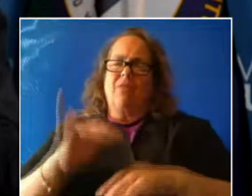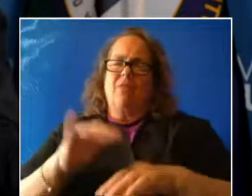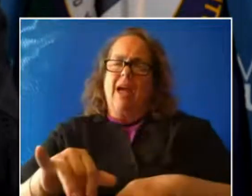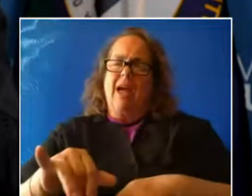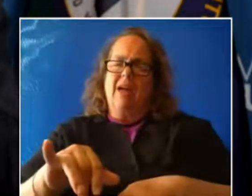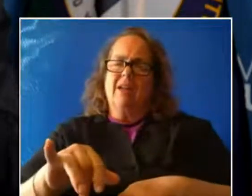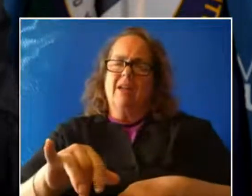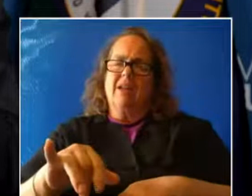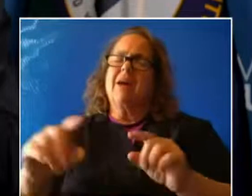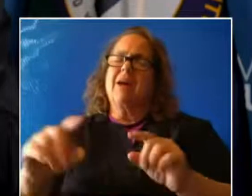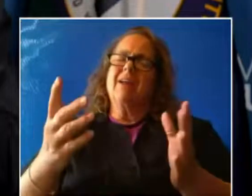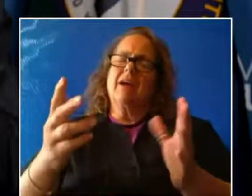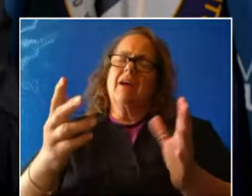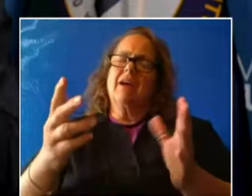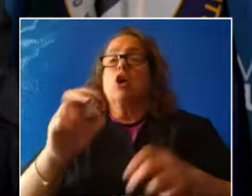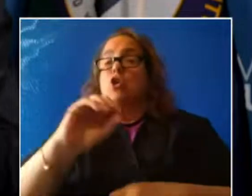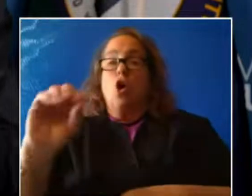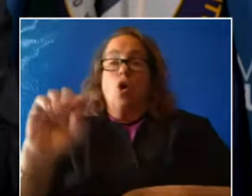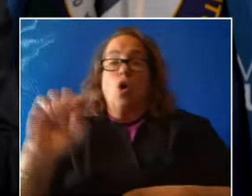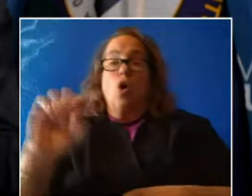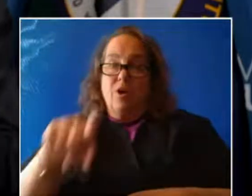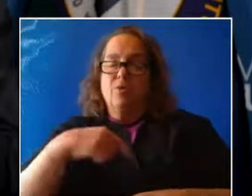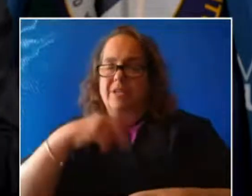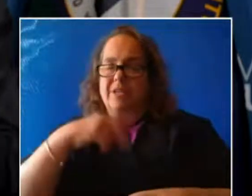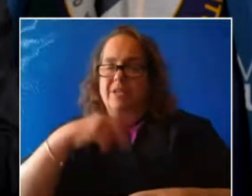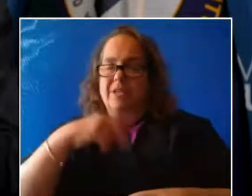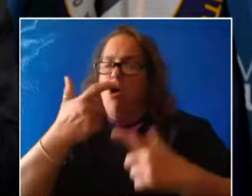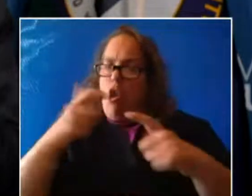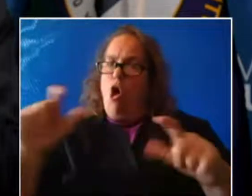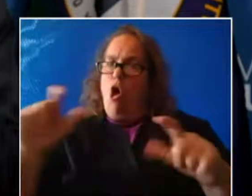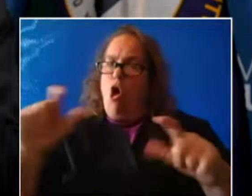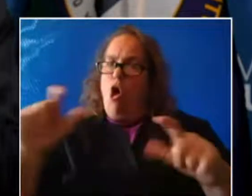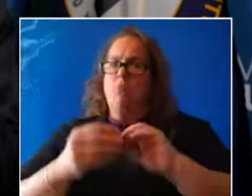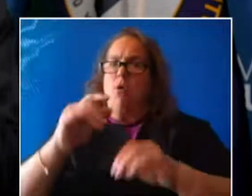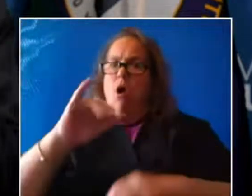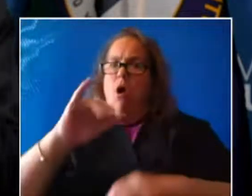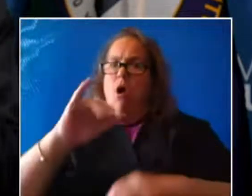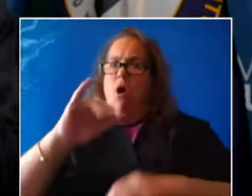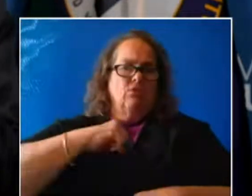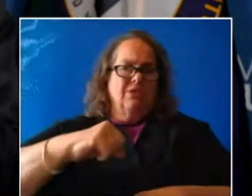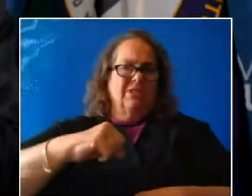largest amount of hesitancy among,